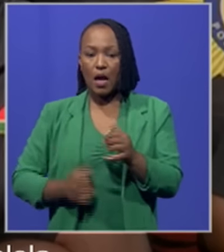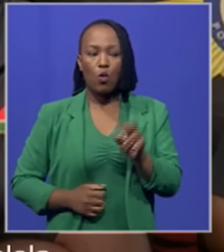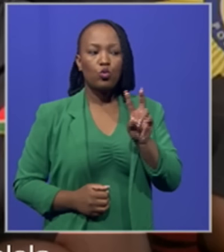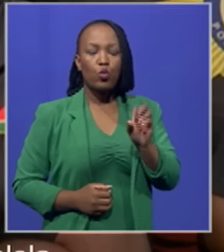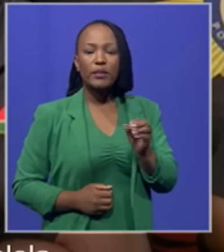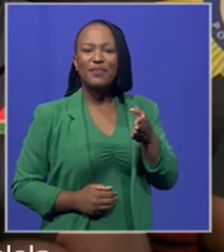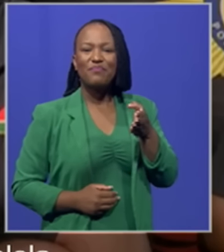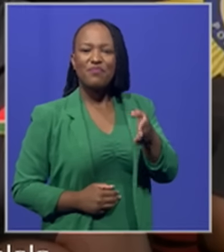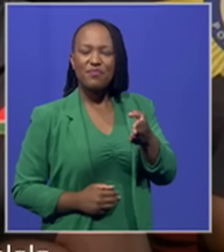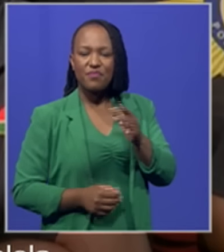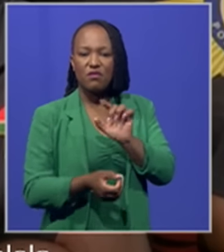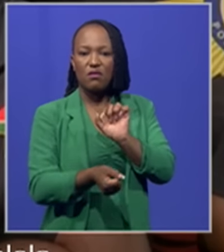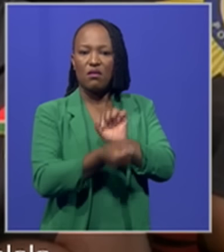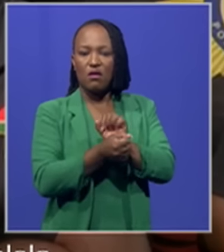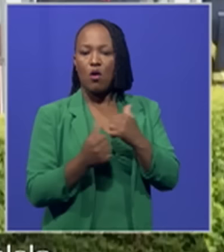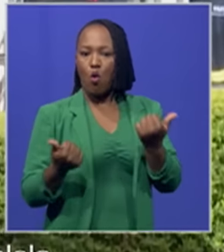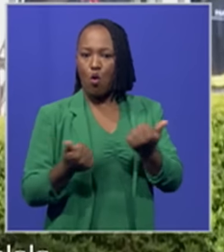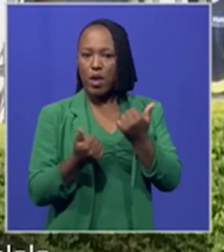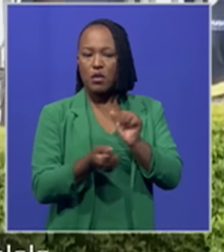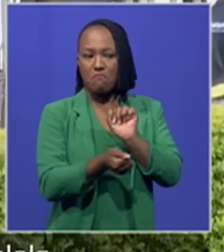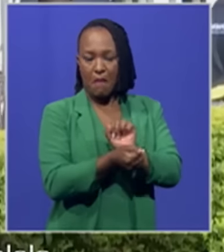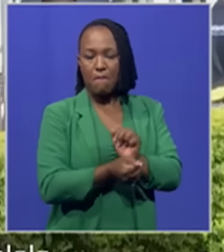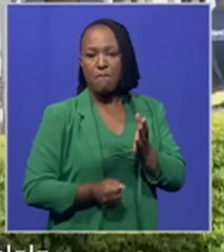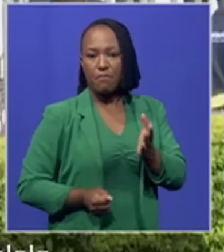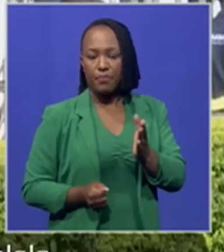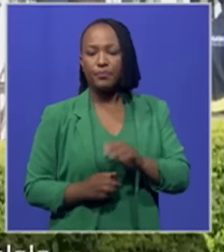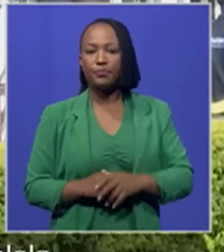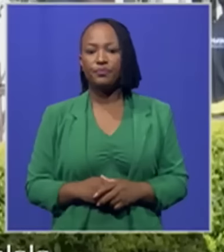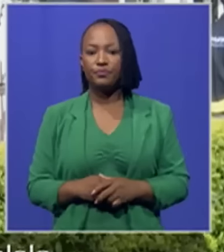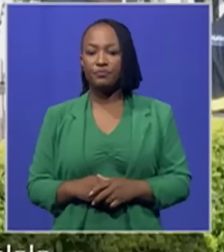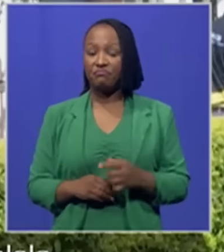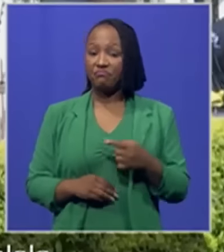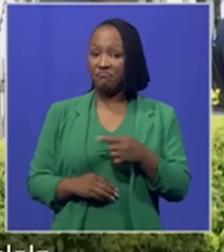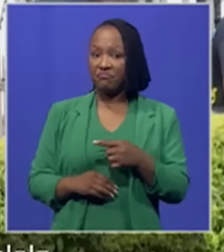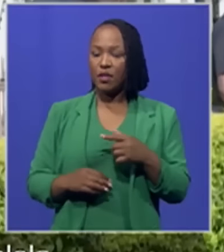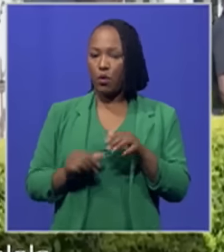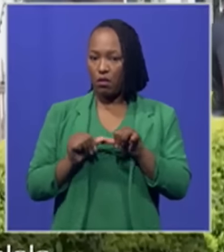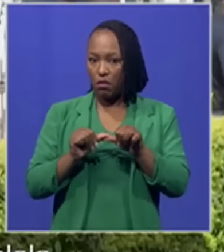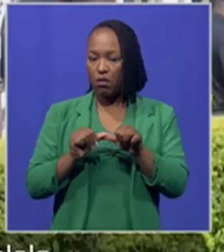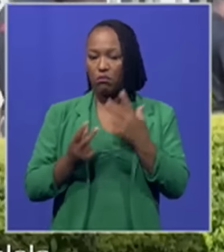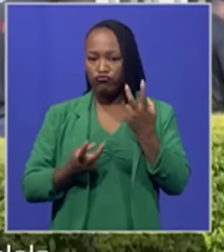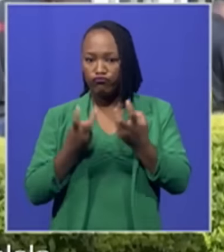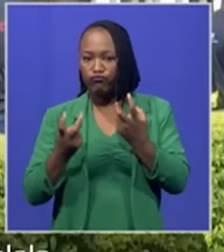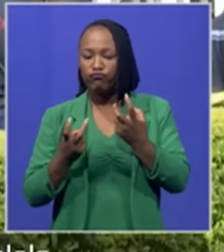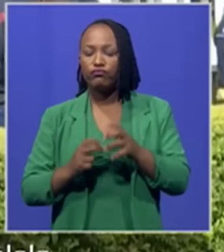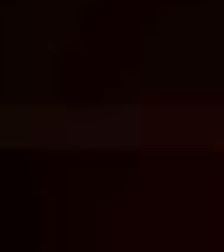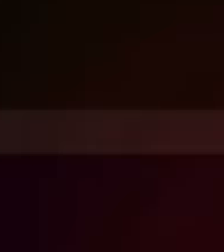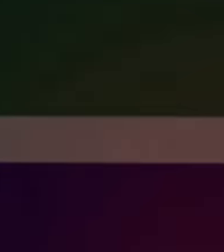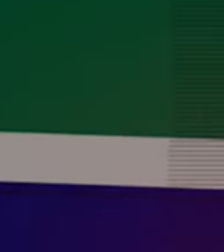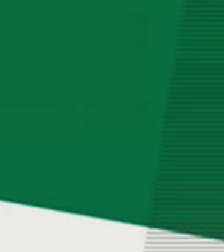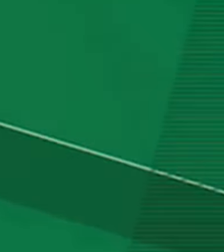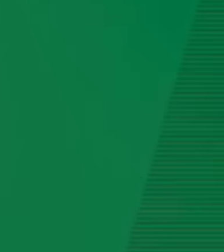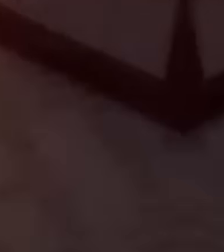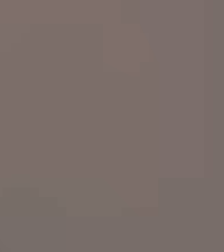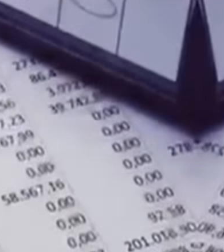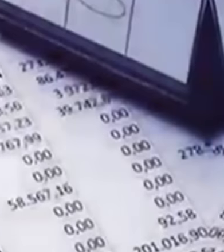A total of 20 have already been arrested. Matsholo ano a solofetse go tswelela.